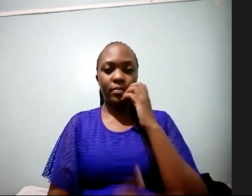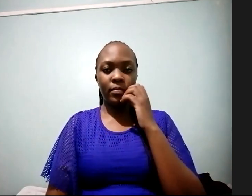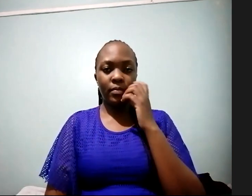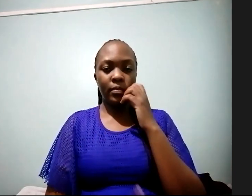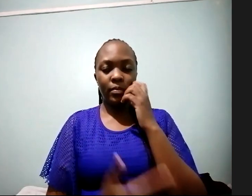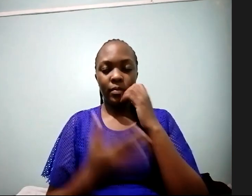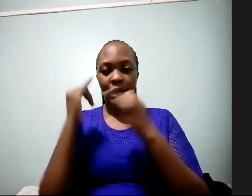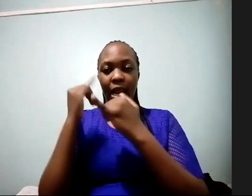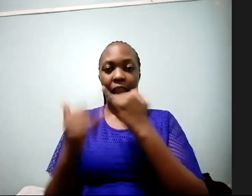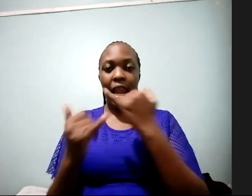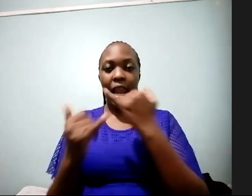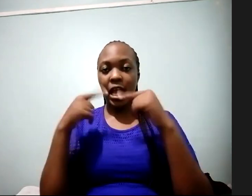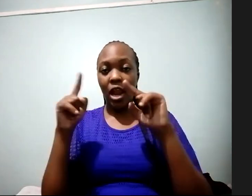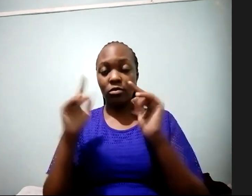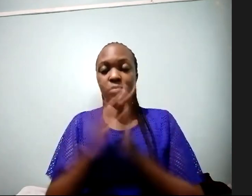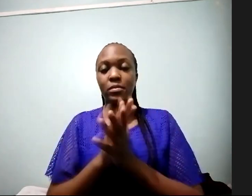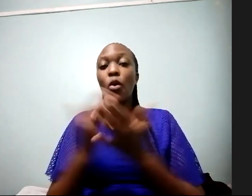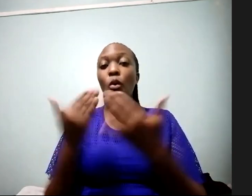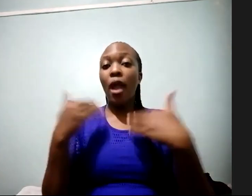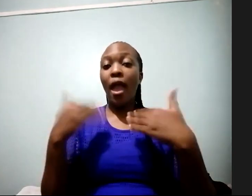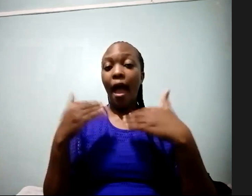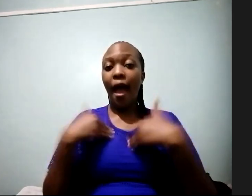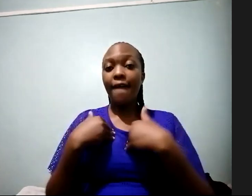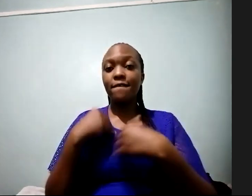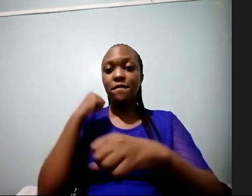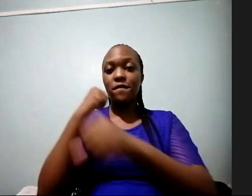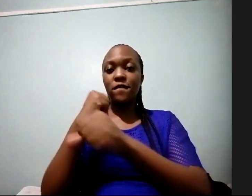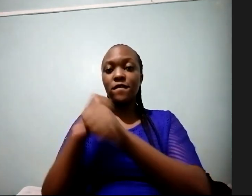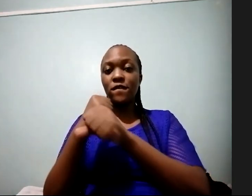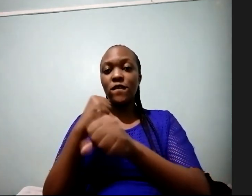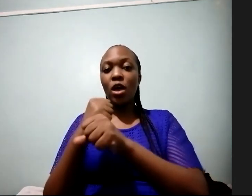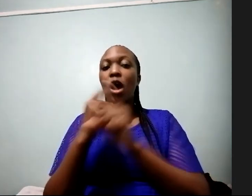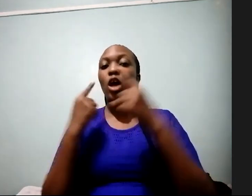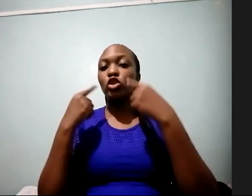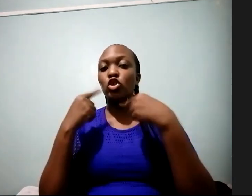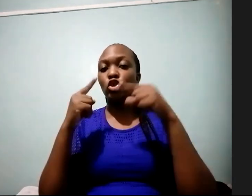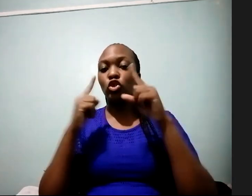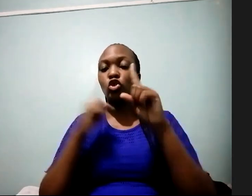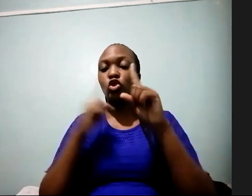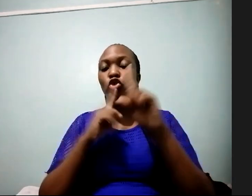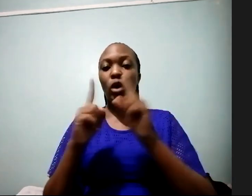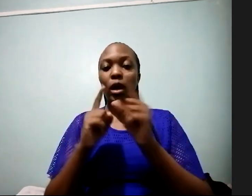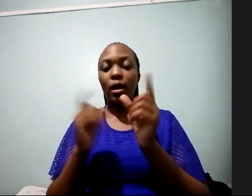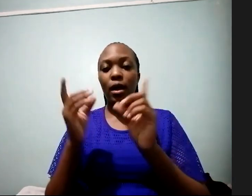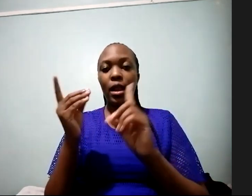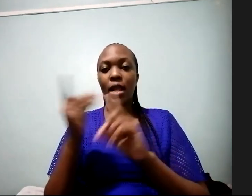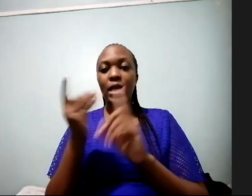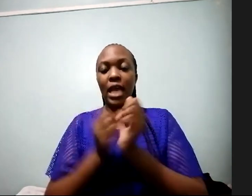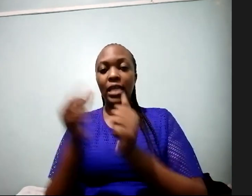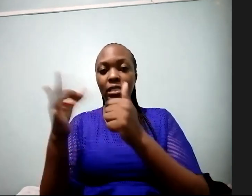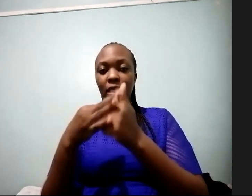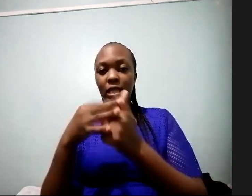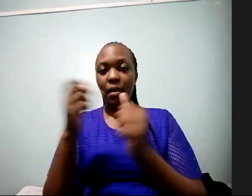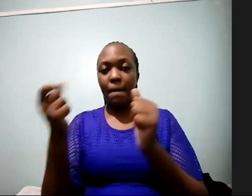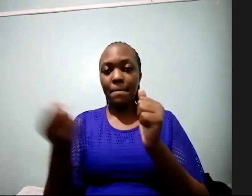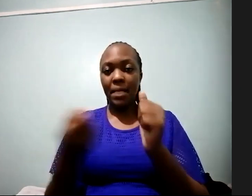the career talk on 18th June. We are going to be sharing the flyers and logging information by